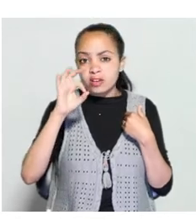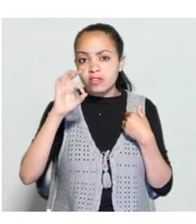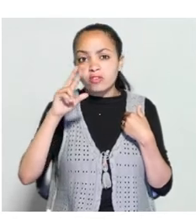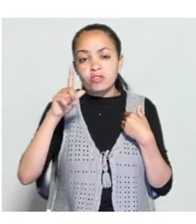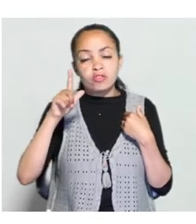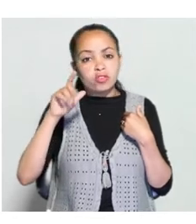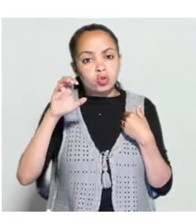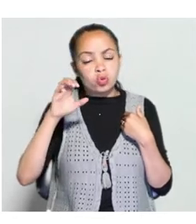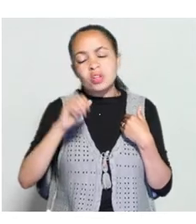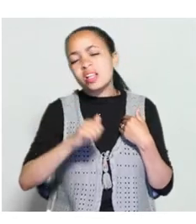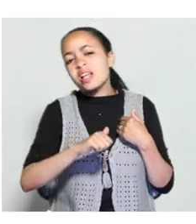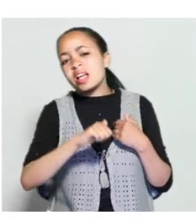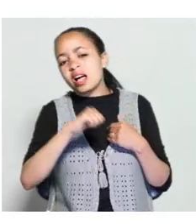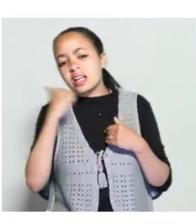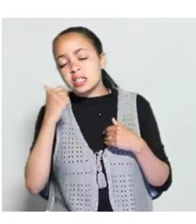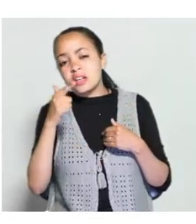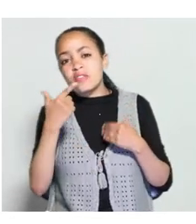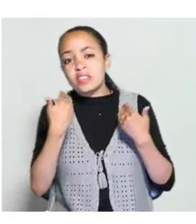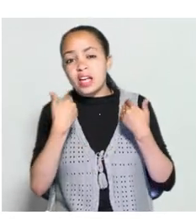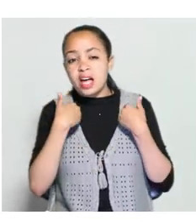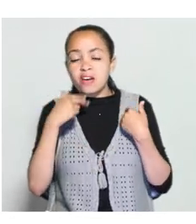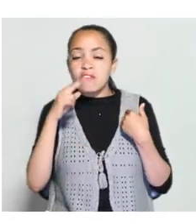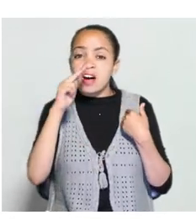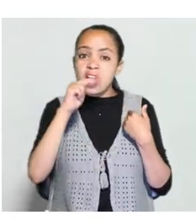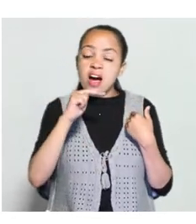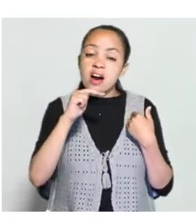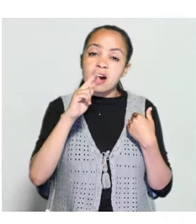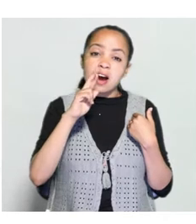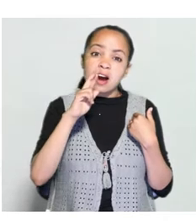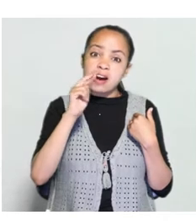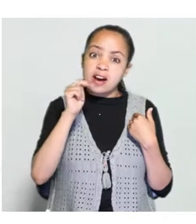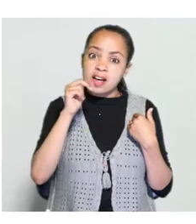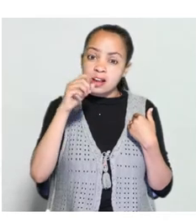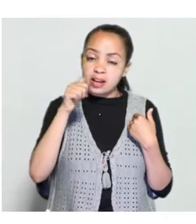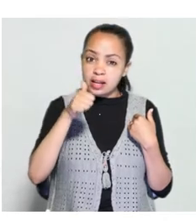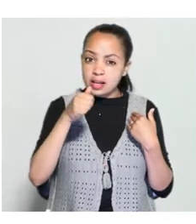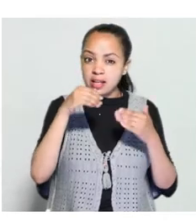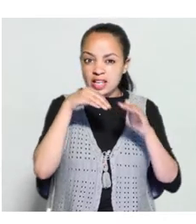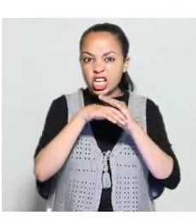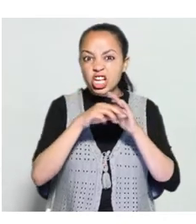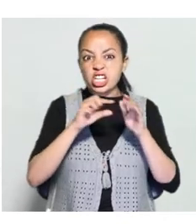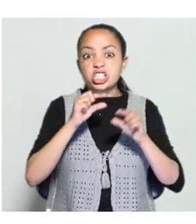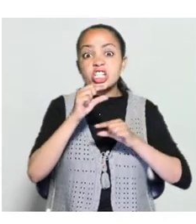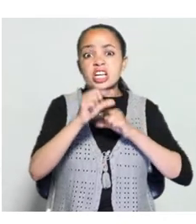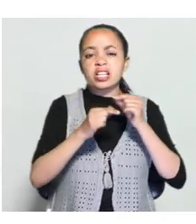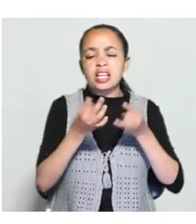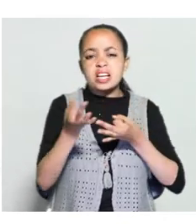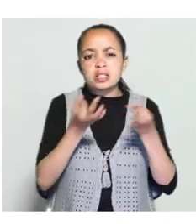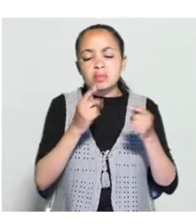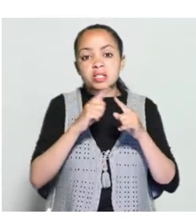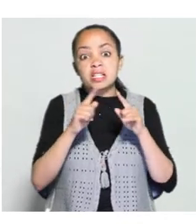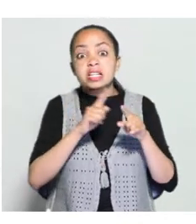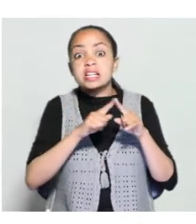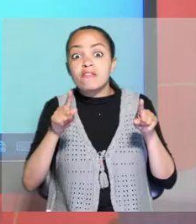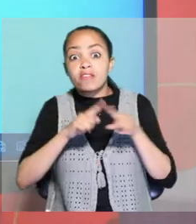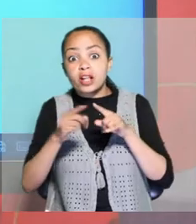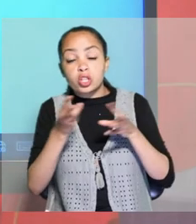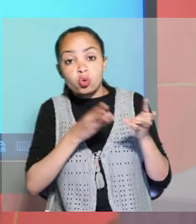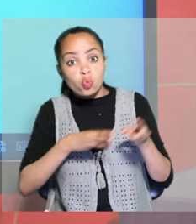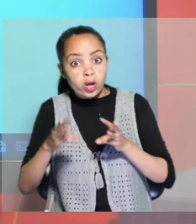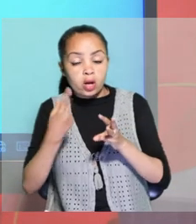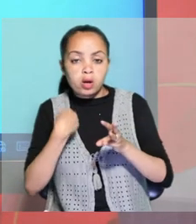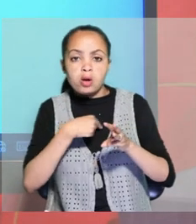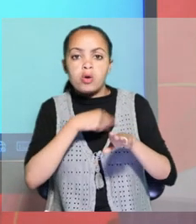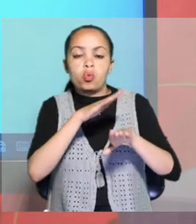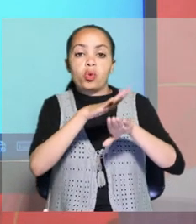End virus, if they contain RNA as genetic material and express differently in different way, we